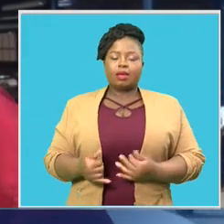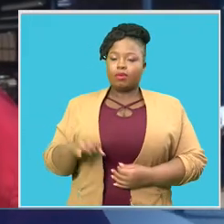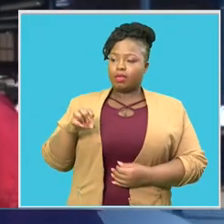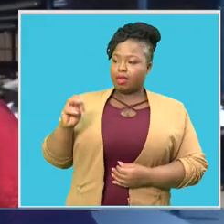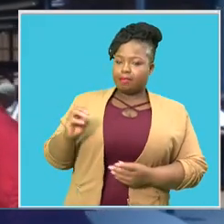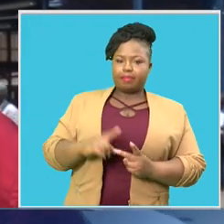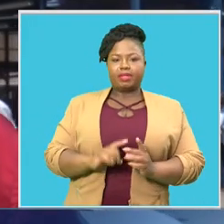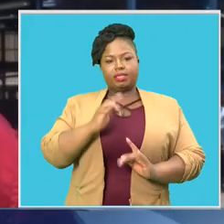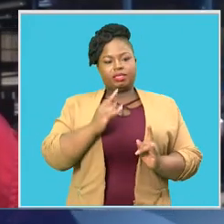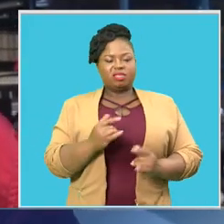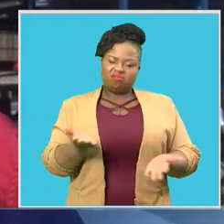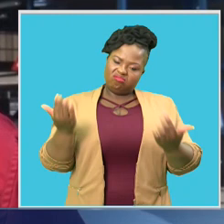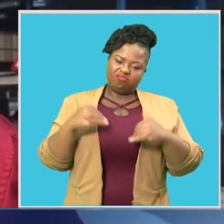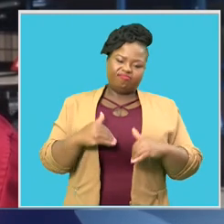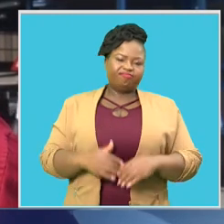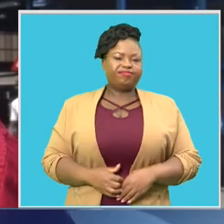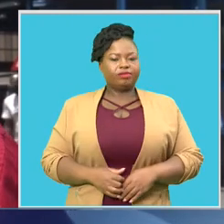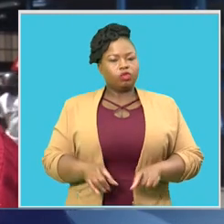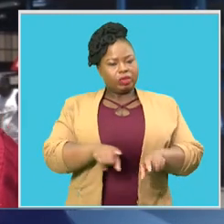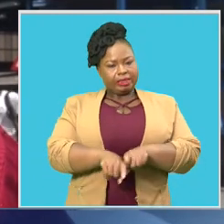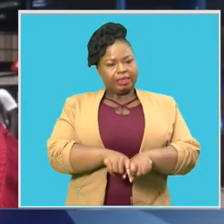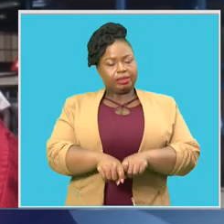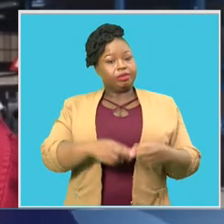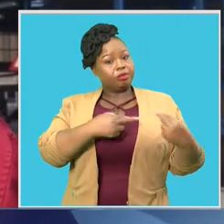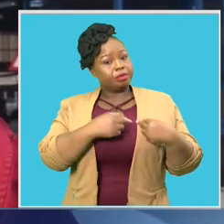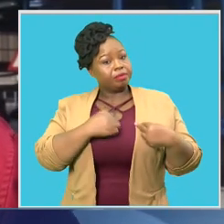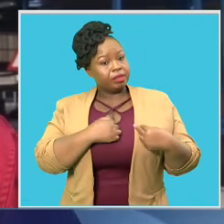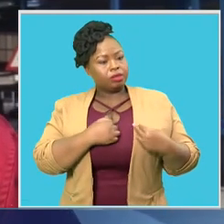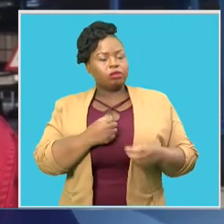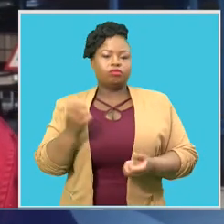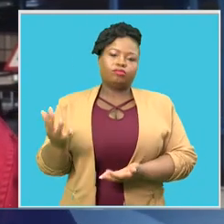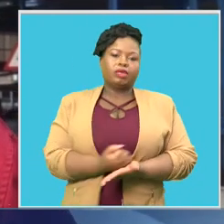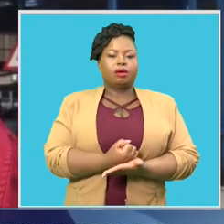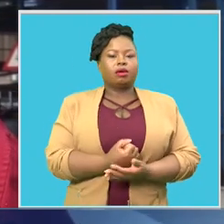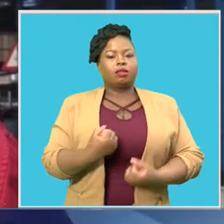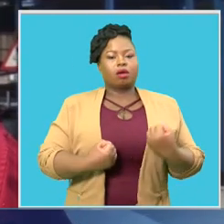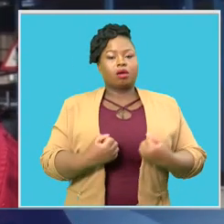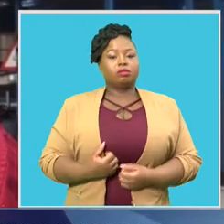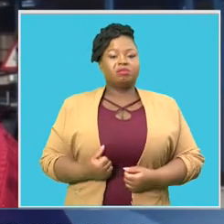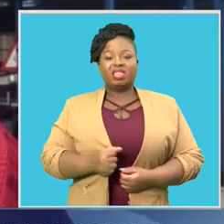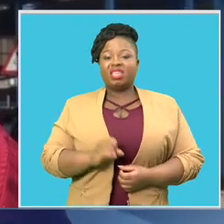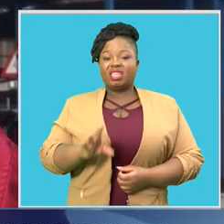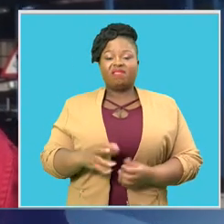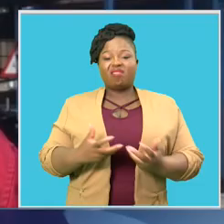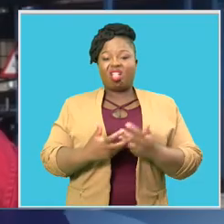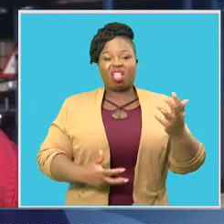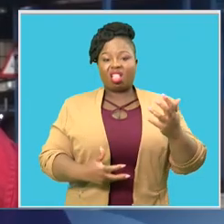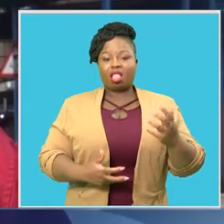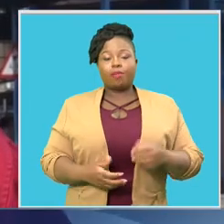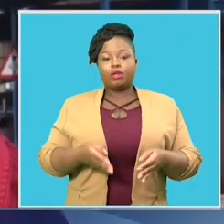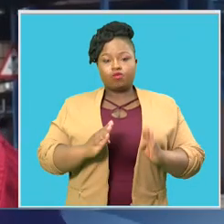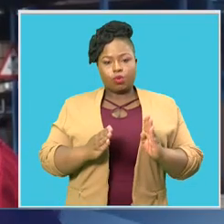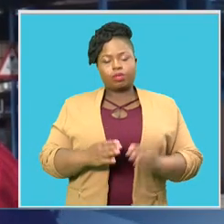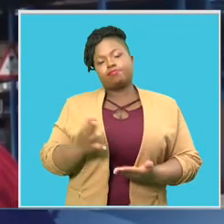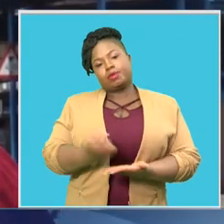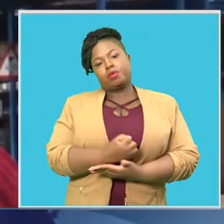city. They must come and actually test them. My duty now is to impound the cars. If the car is not roadworthy, it's going to